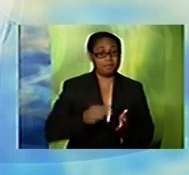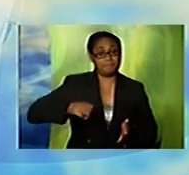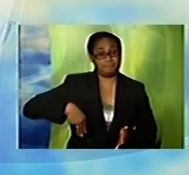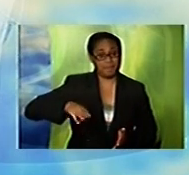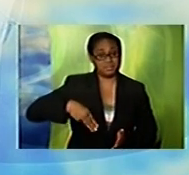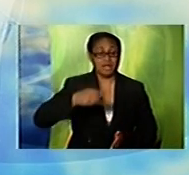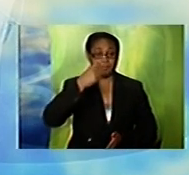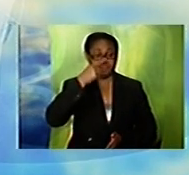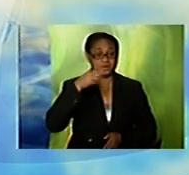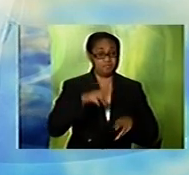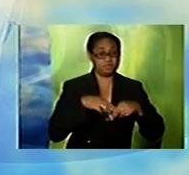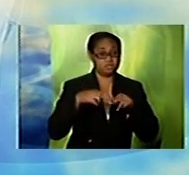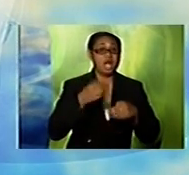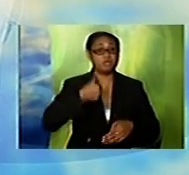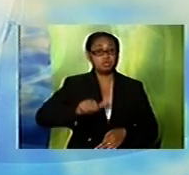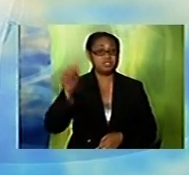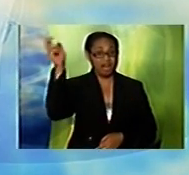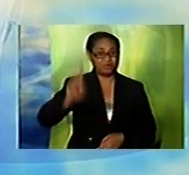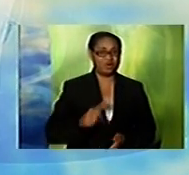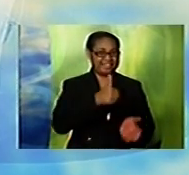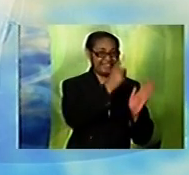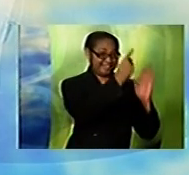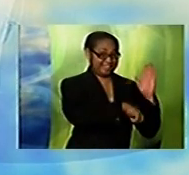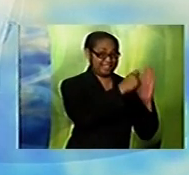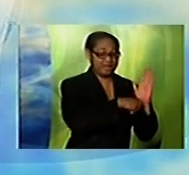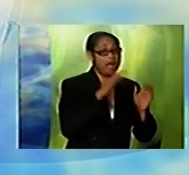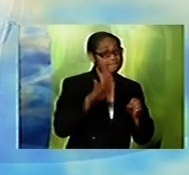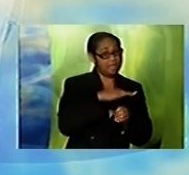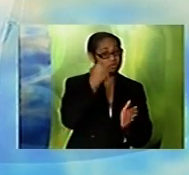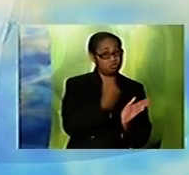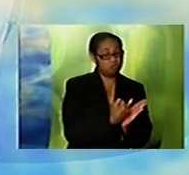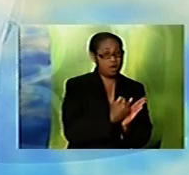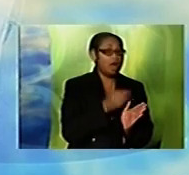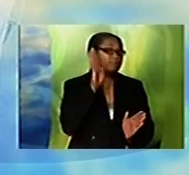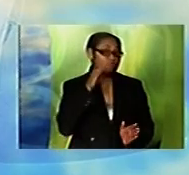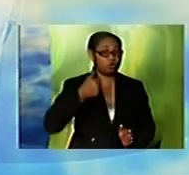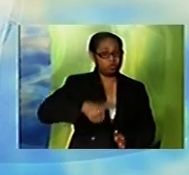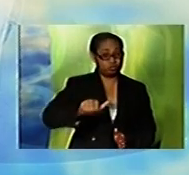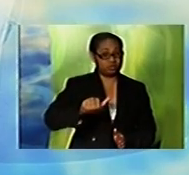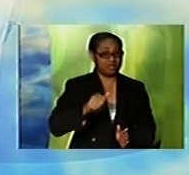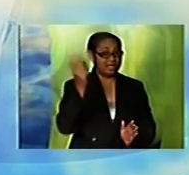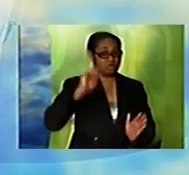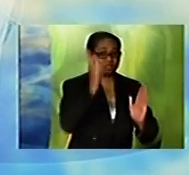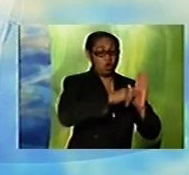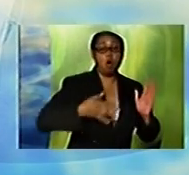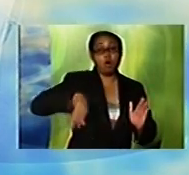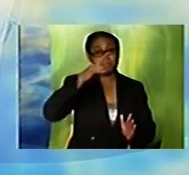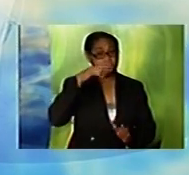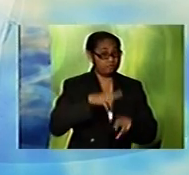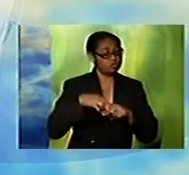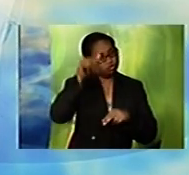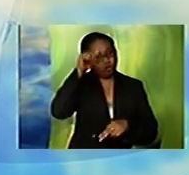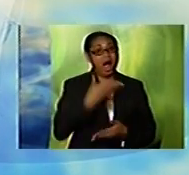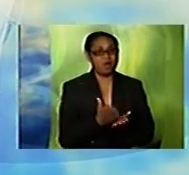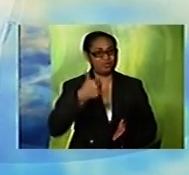of the public on the use of the e-ticketing system. This to ensure that before the e-ticketing system begins, everyone knows how to use the system